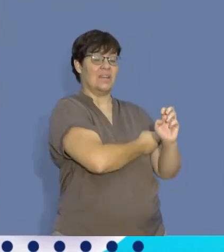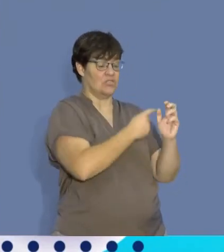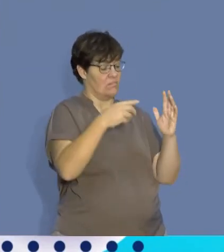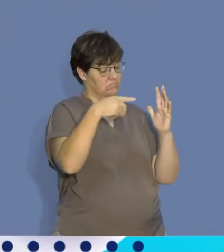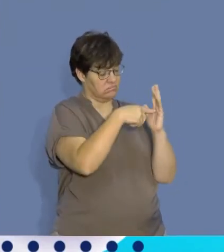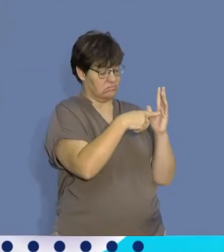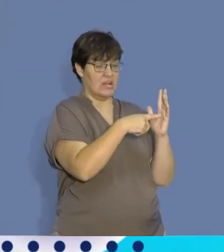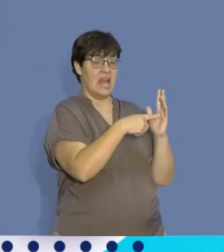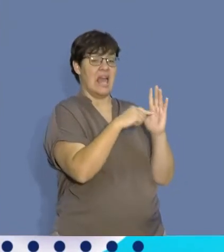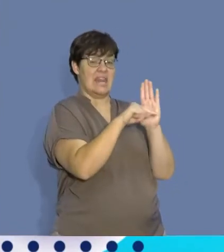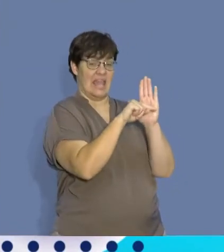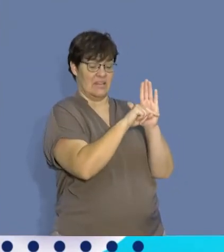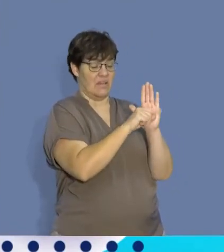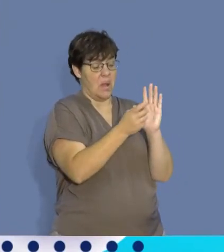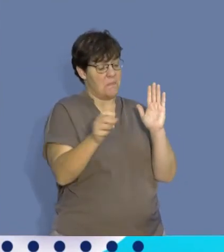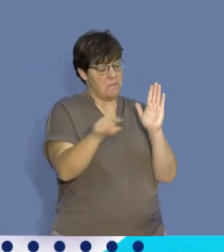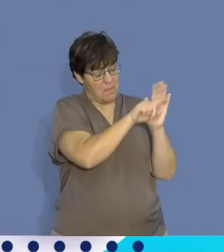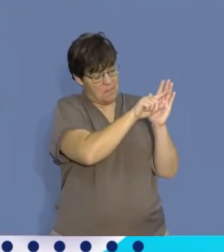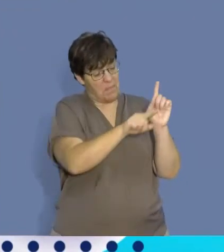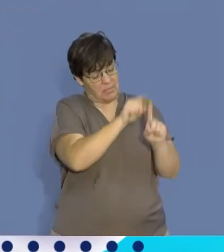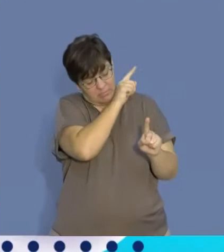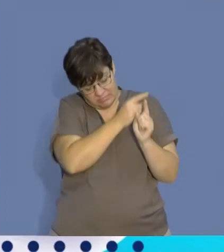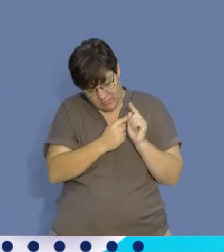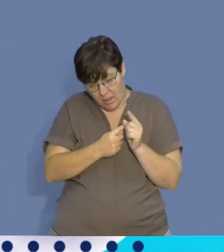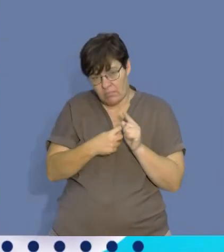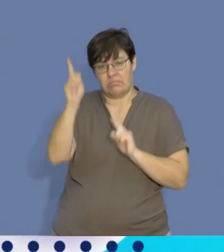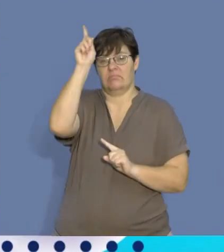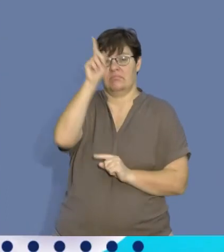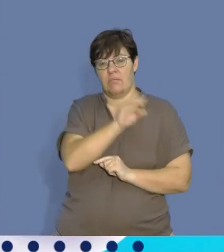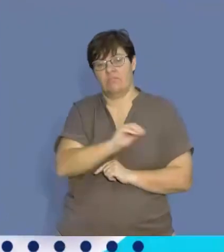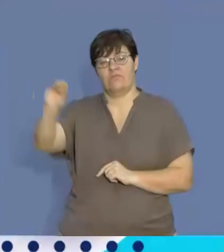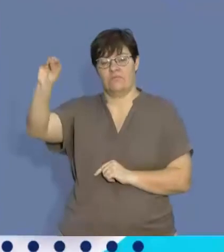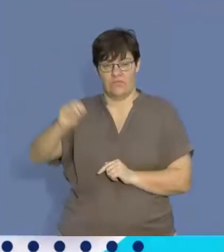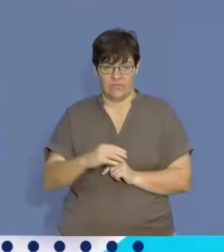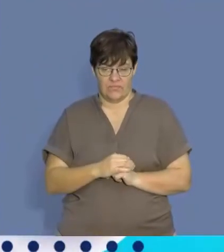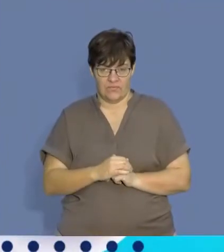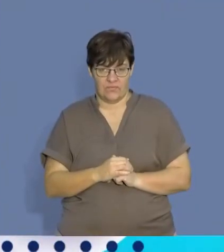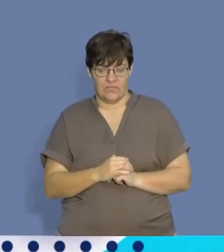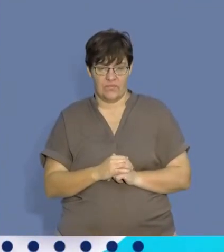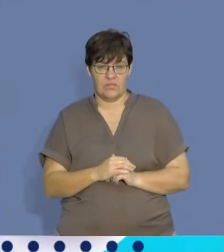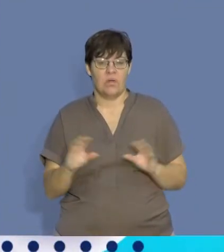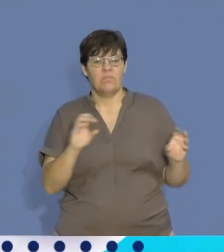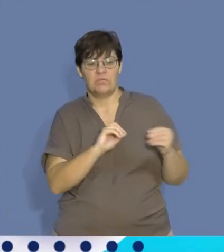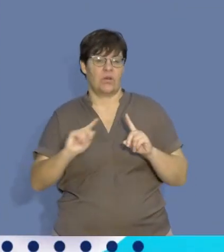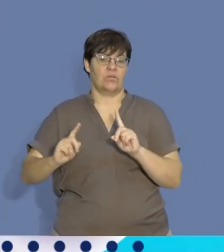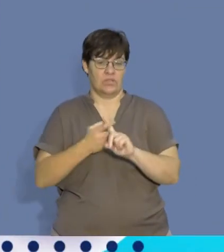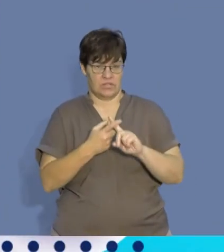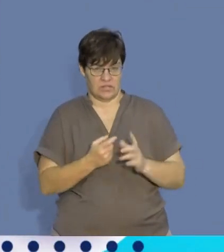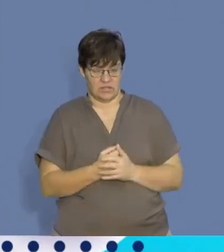to the electron, and that energy then allows the electron to move. Okay, so it's like a momentum collision.